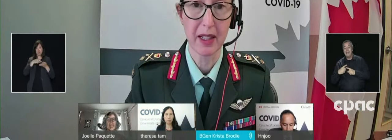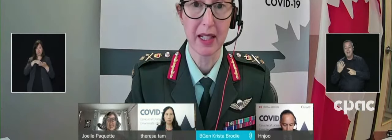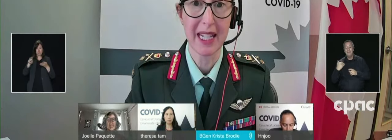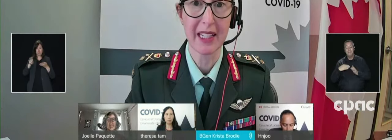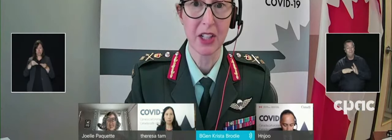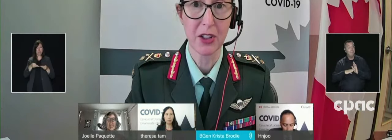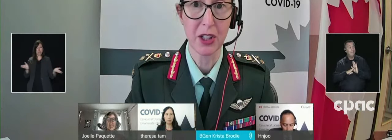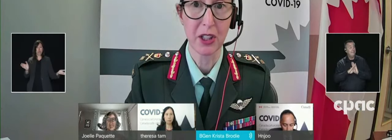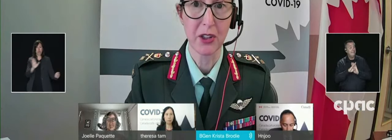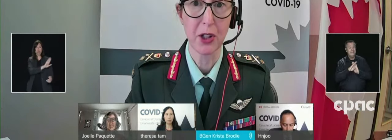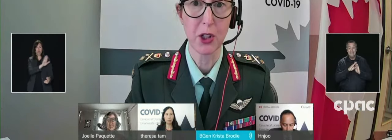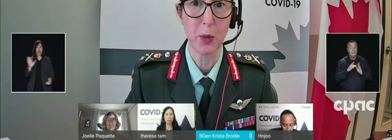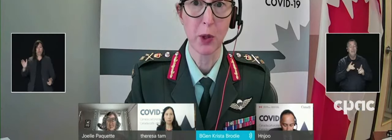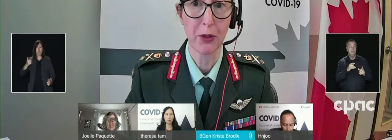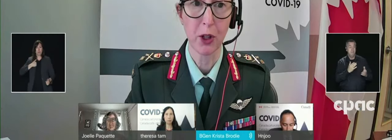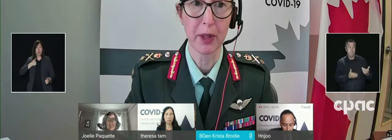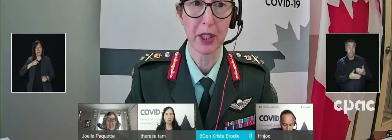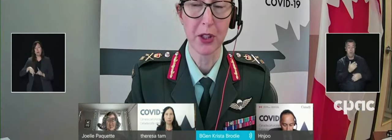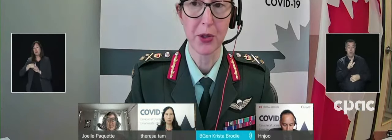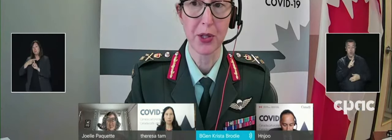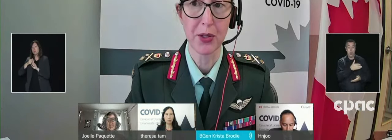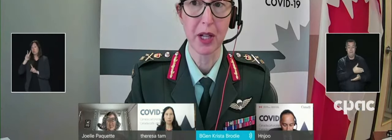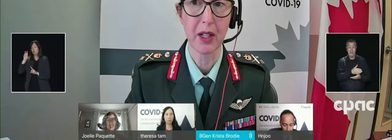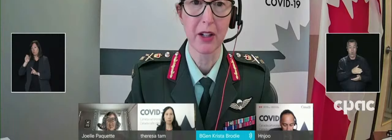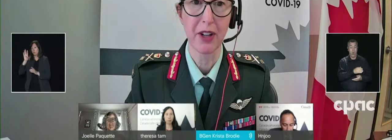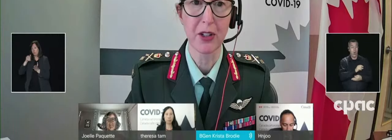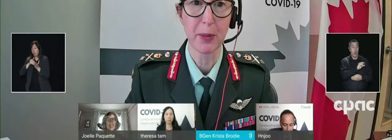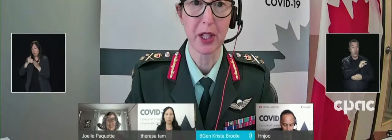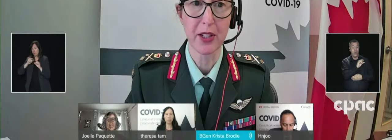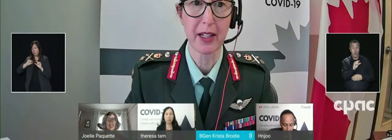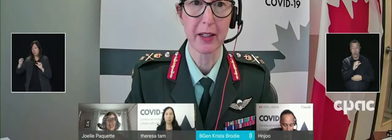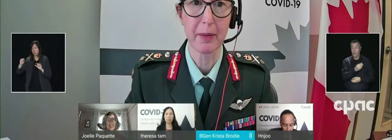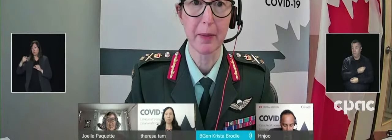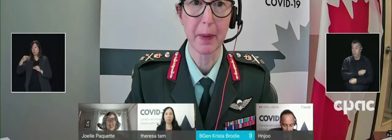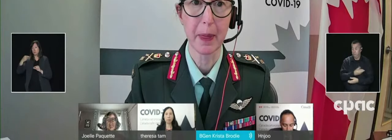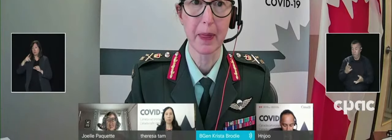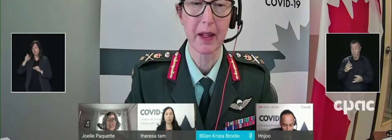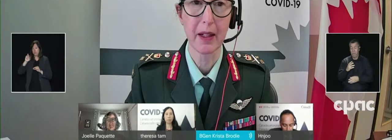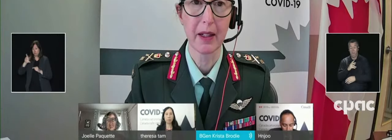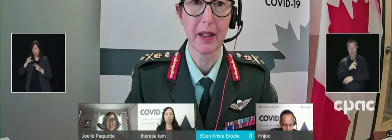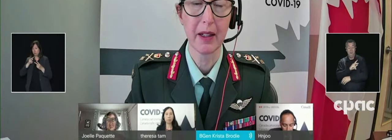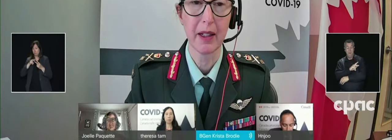week, in addition to the 2.4 million doses of Pfizer-BioNTech.